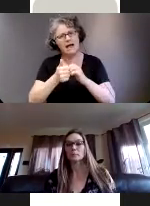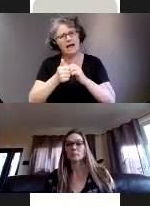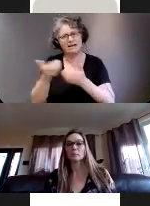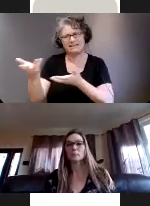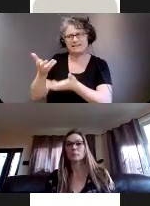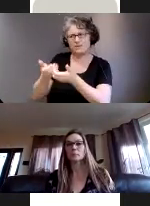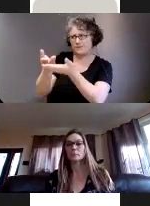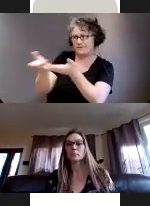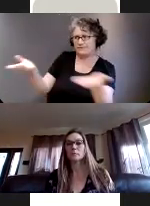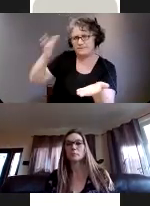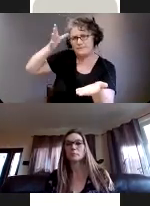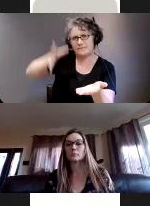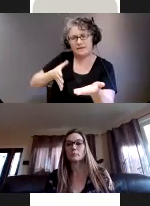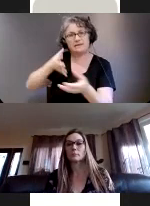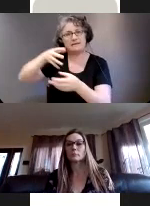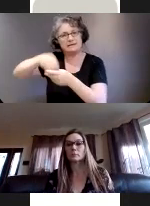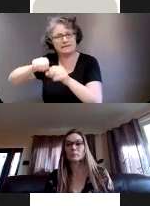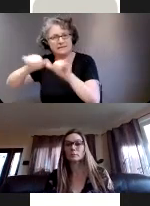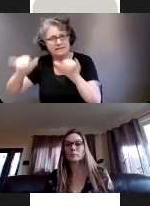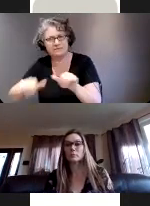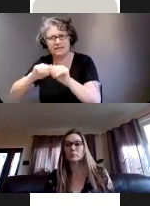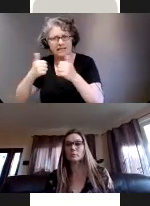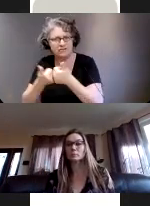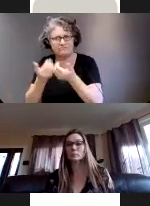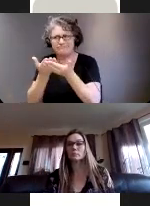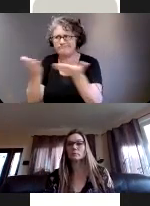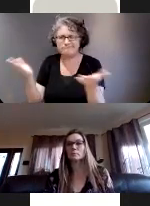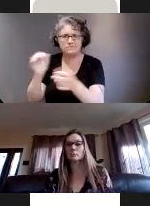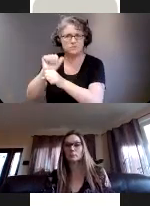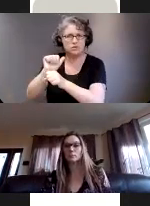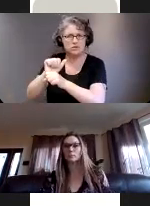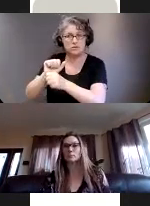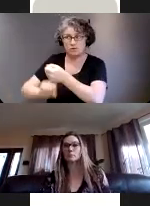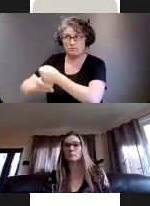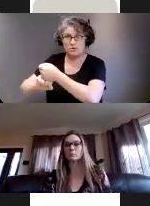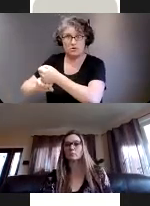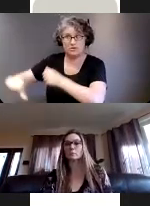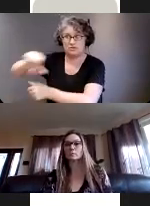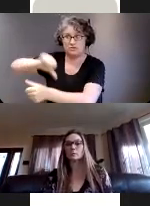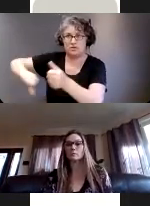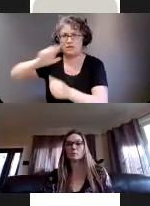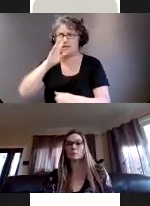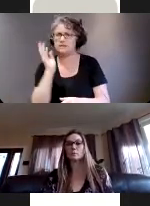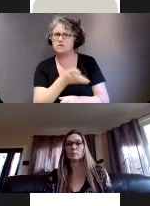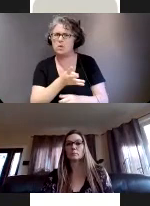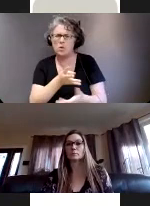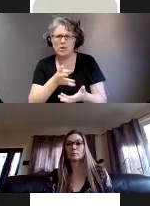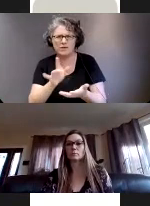perpetrators who are in systems and related agencies where they're working, peers support each other and ignore the